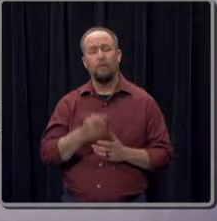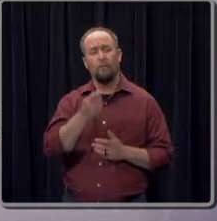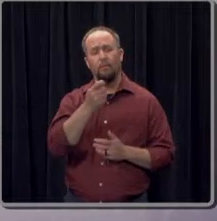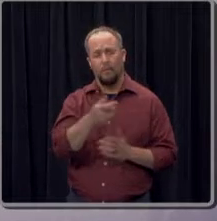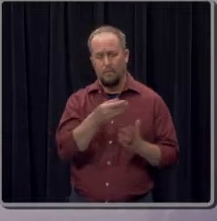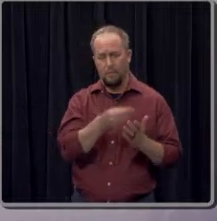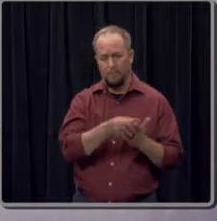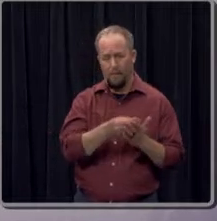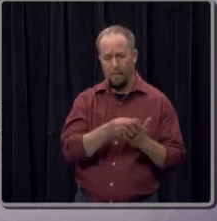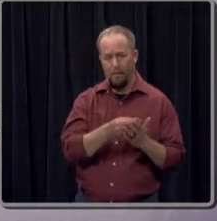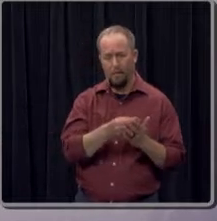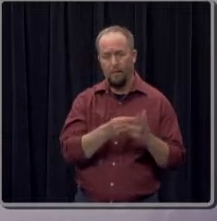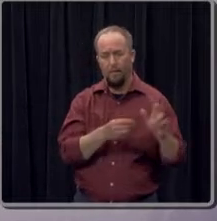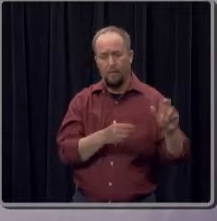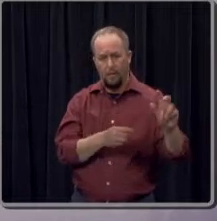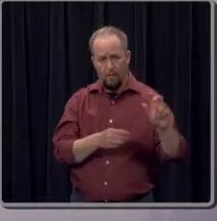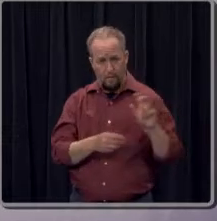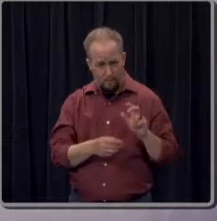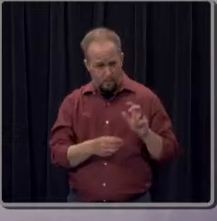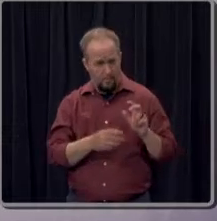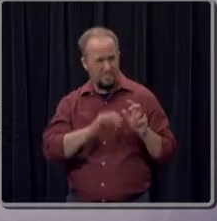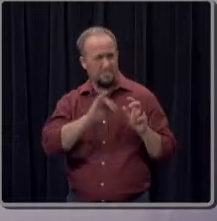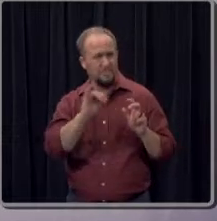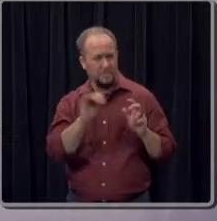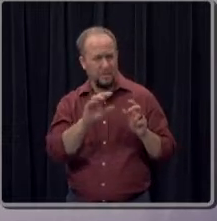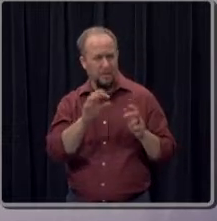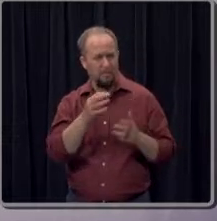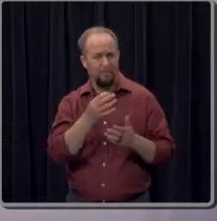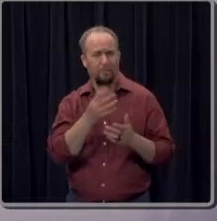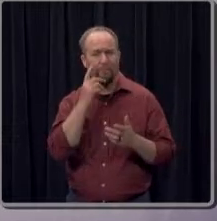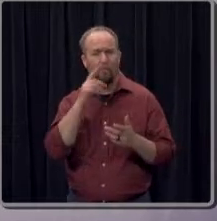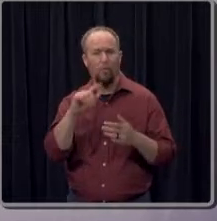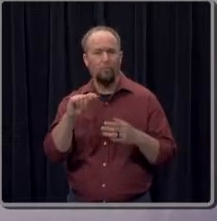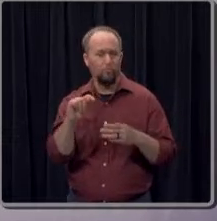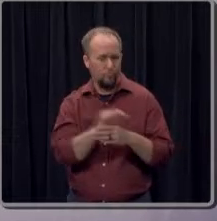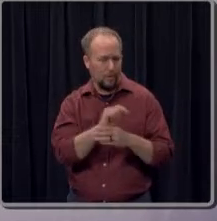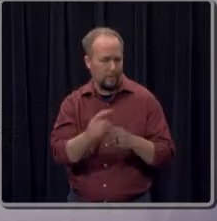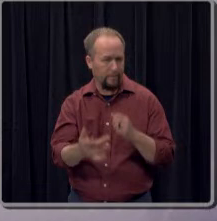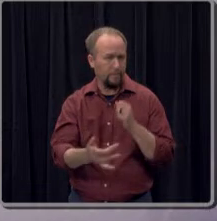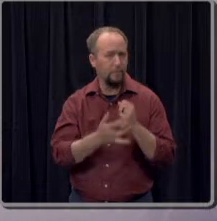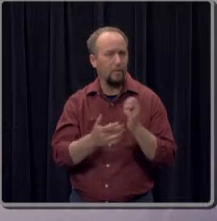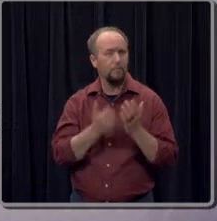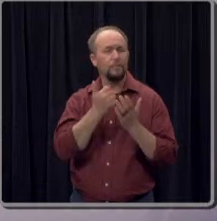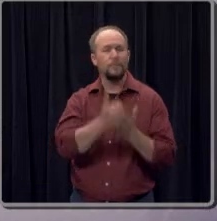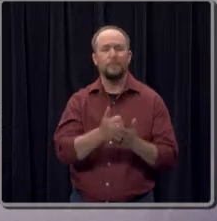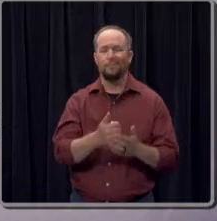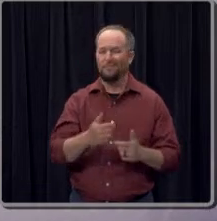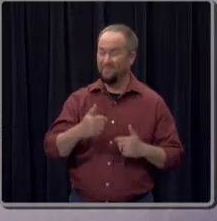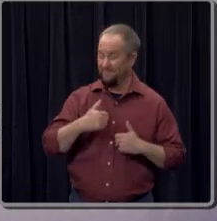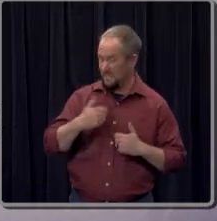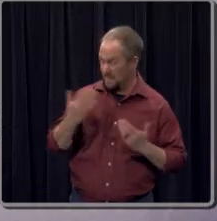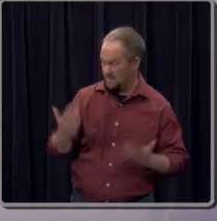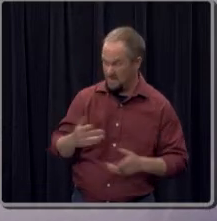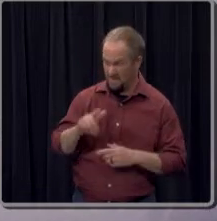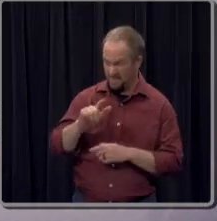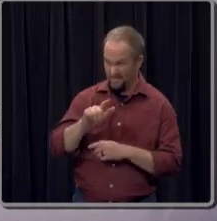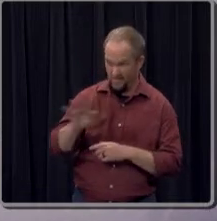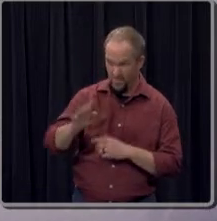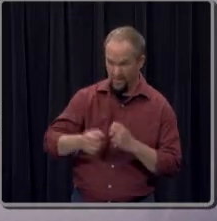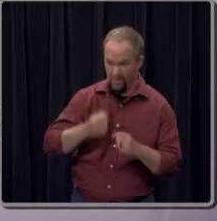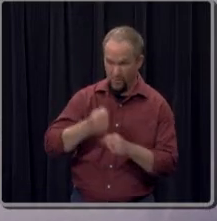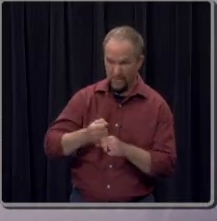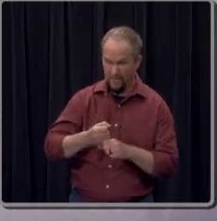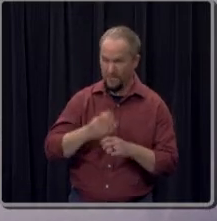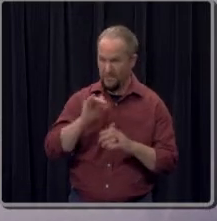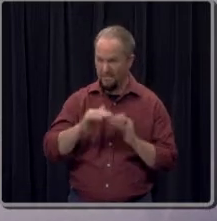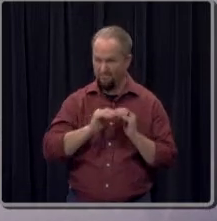through the same funding source for training and technical assistance. I have been here 24 years and it's